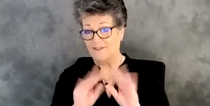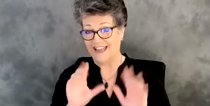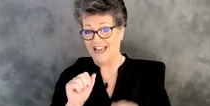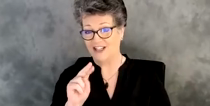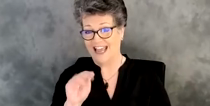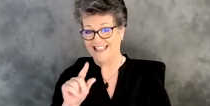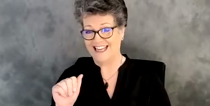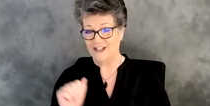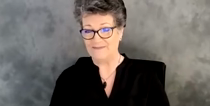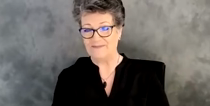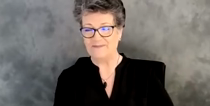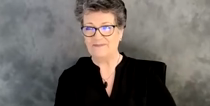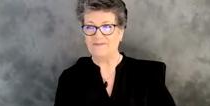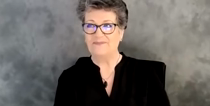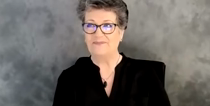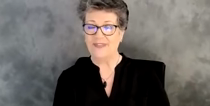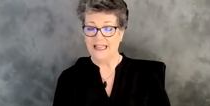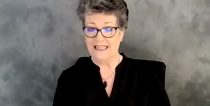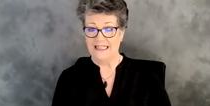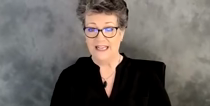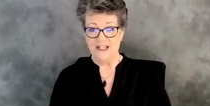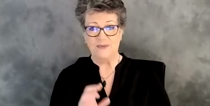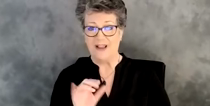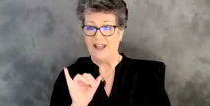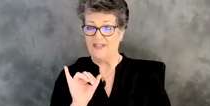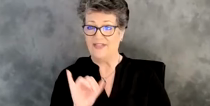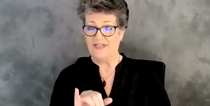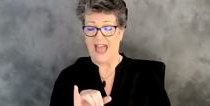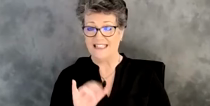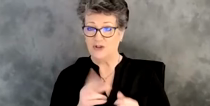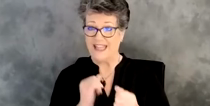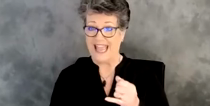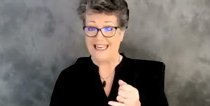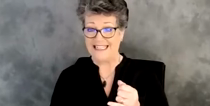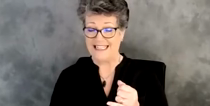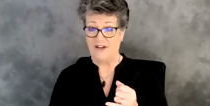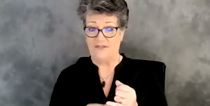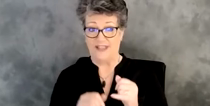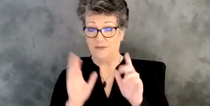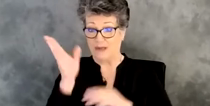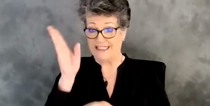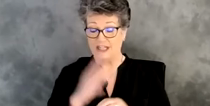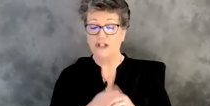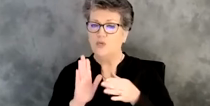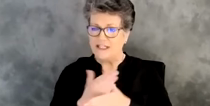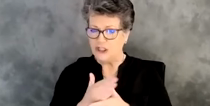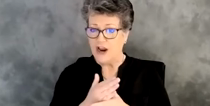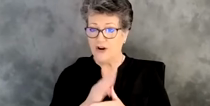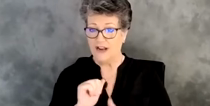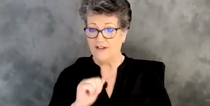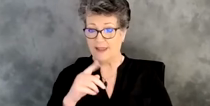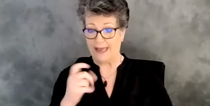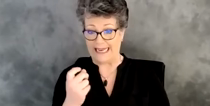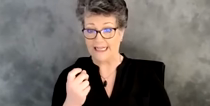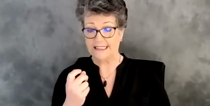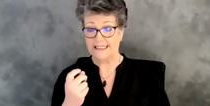Anastasia. And so I think that takes me to the end of this presentation. We did share as part of the appendix